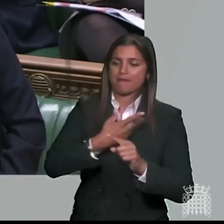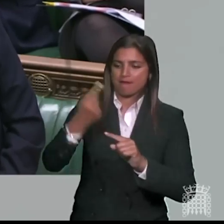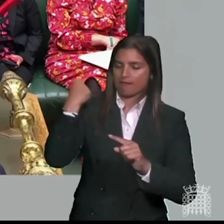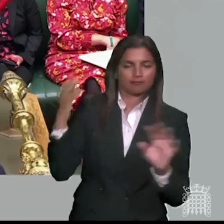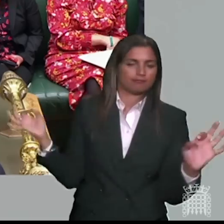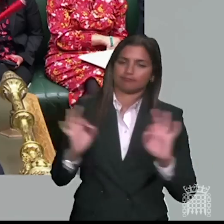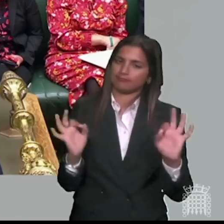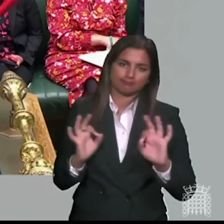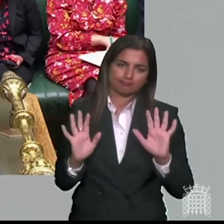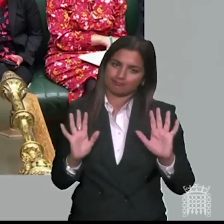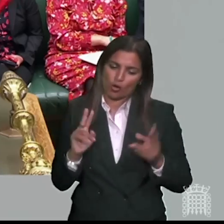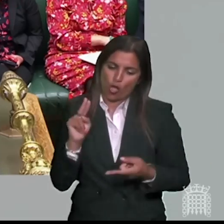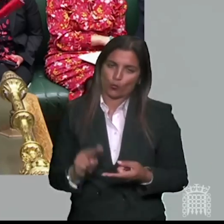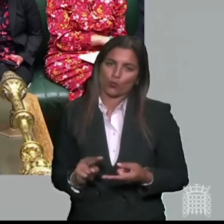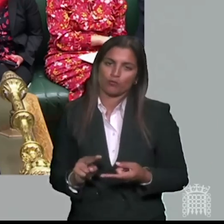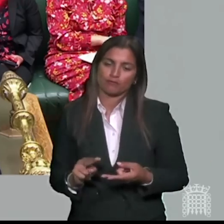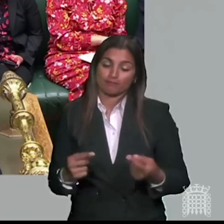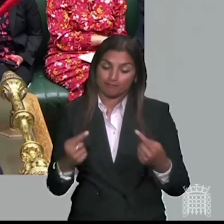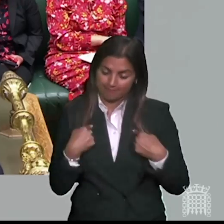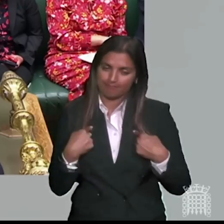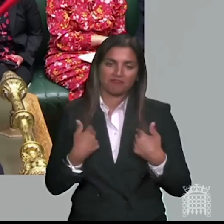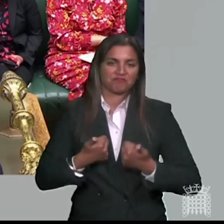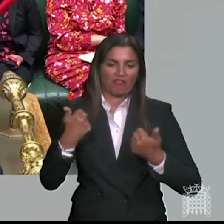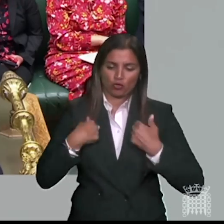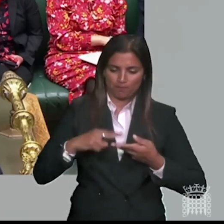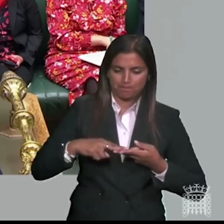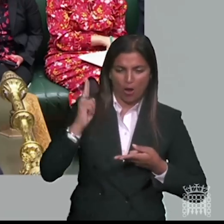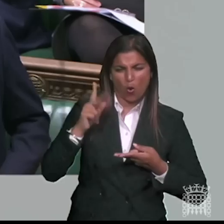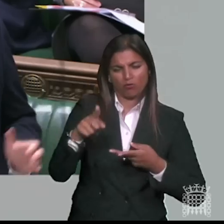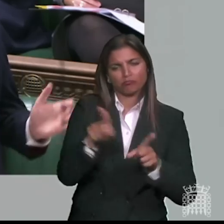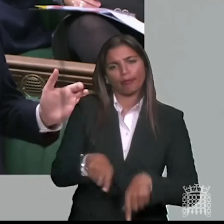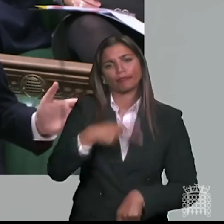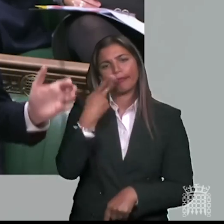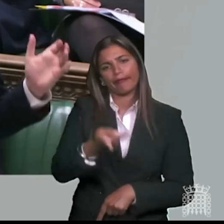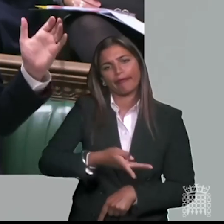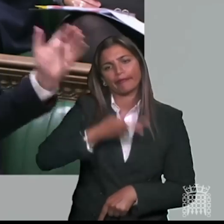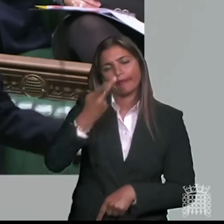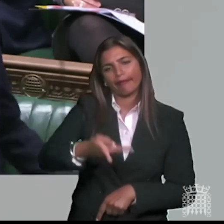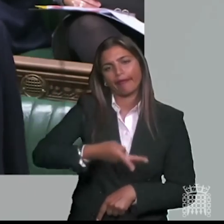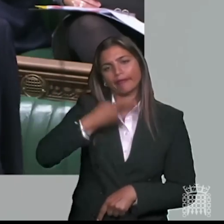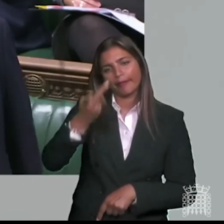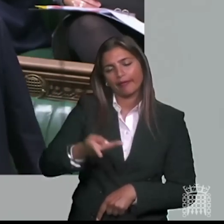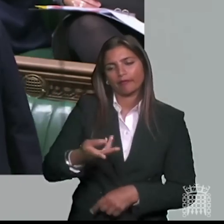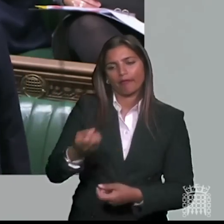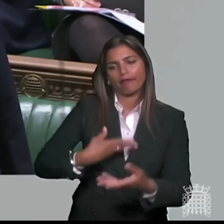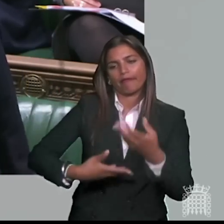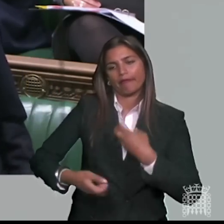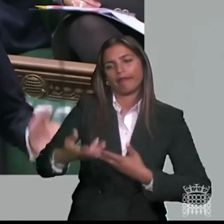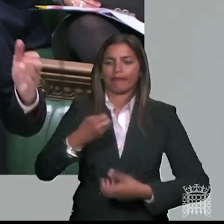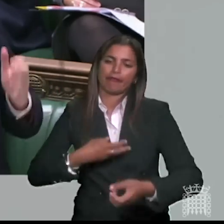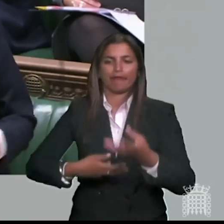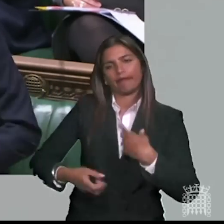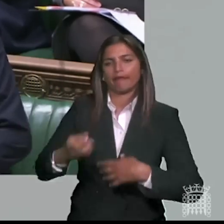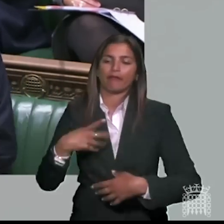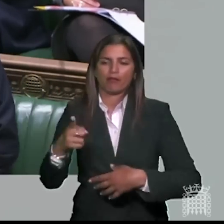opposite. And I'm afraid it's the same old thing from her. She stacks up the endless job titles,